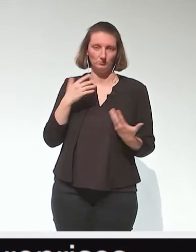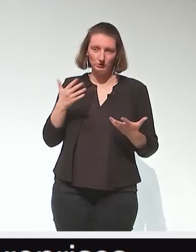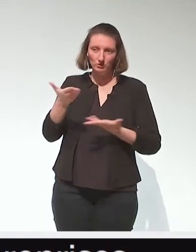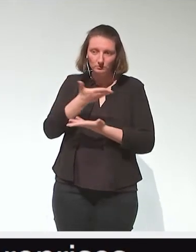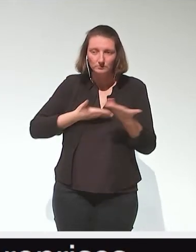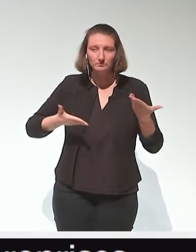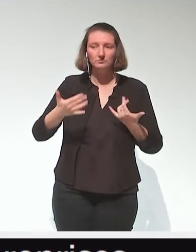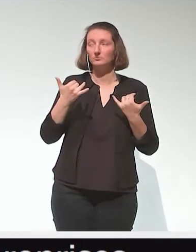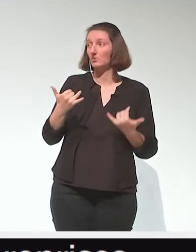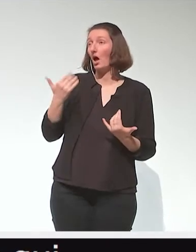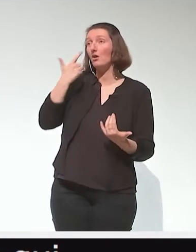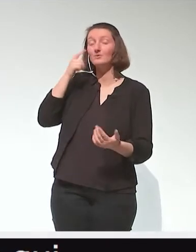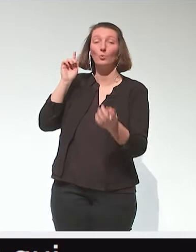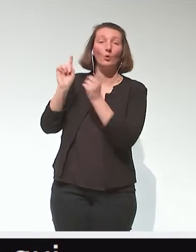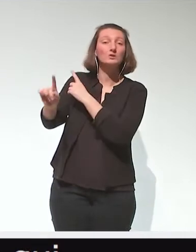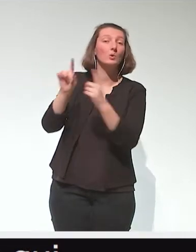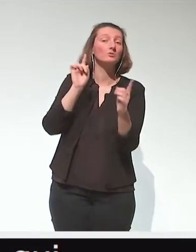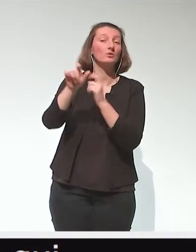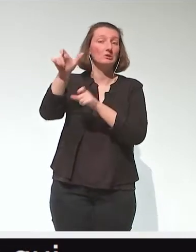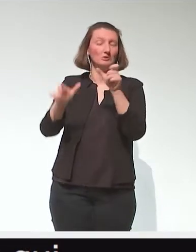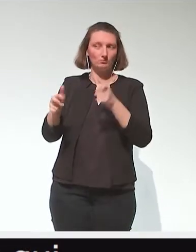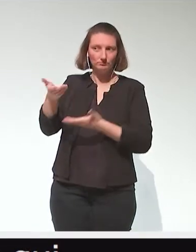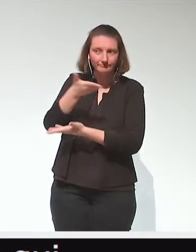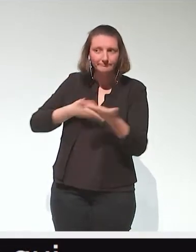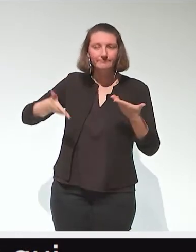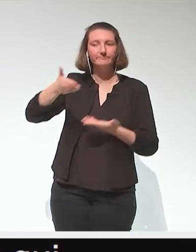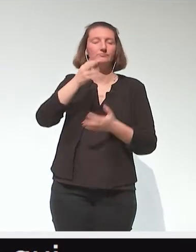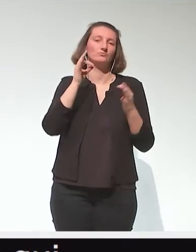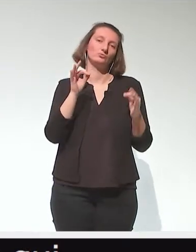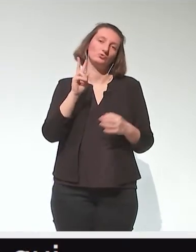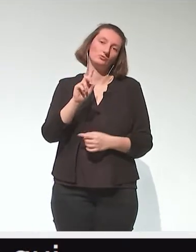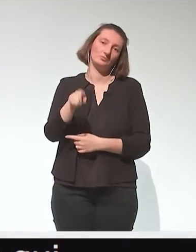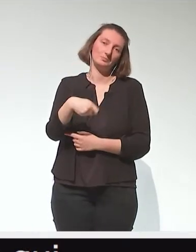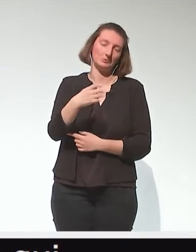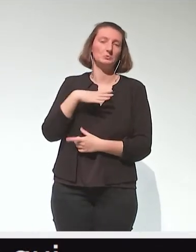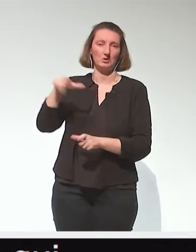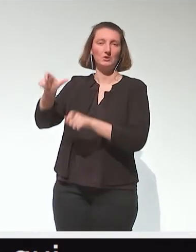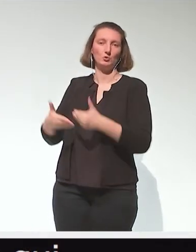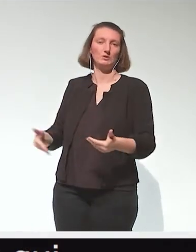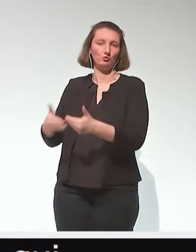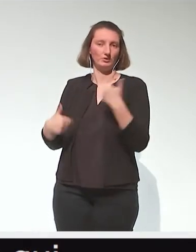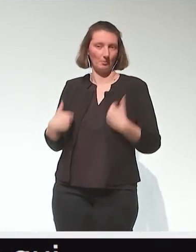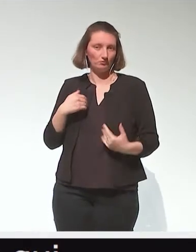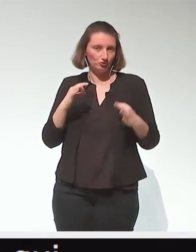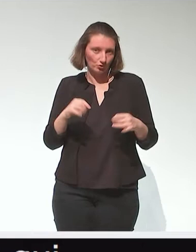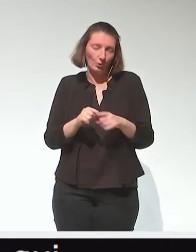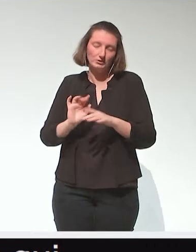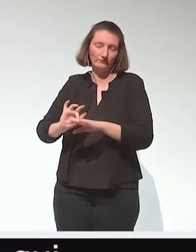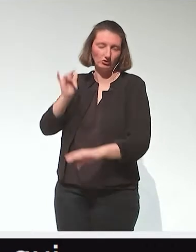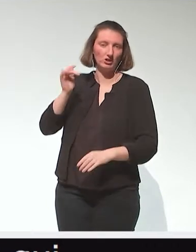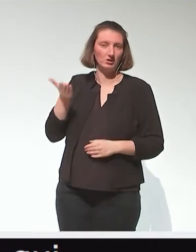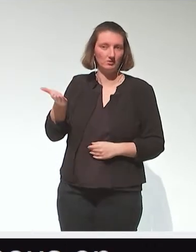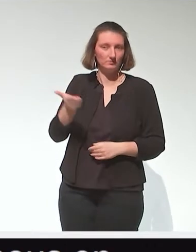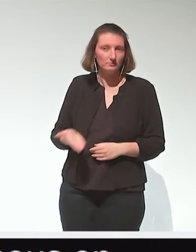that also people with disabilities are one of the most vulnerable groups. And we have to